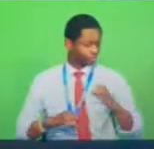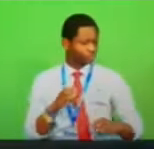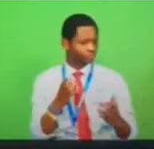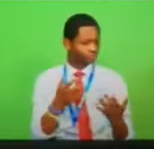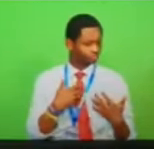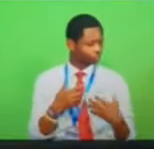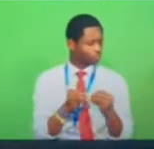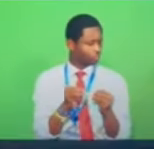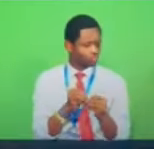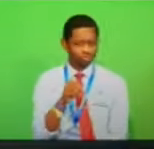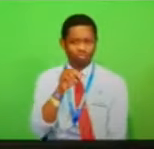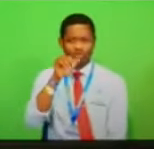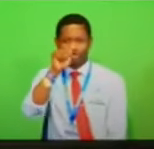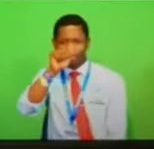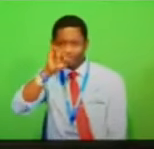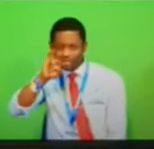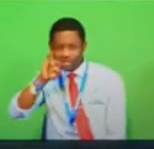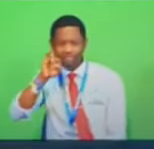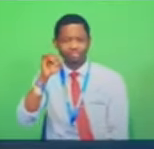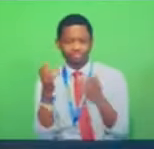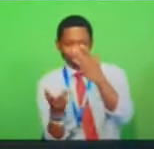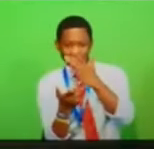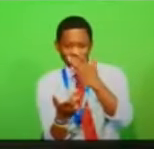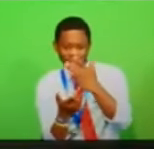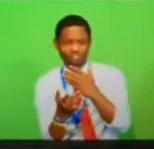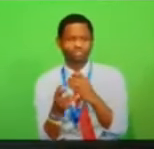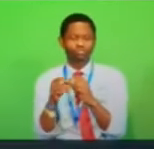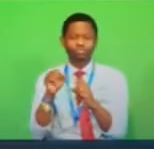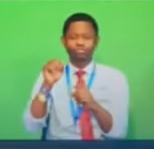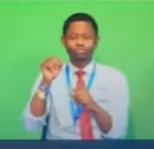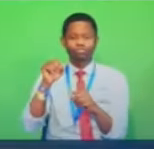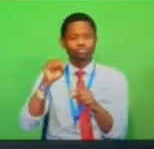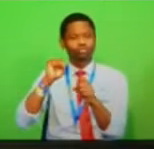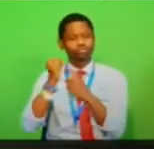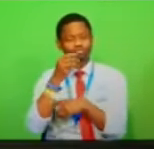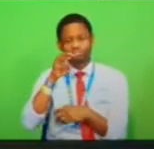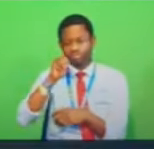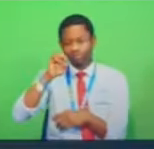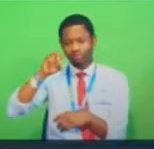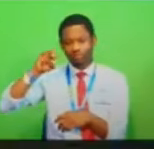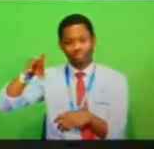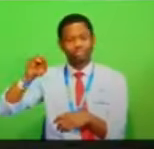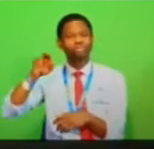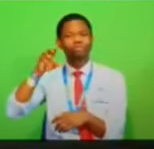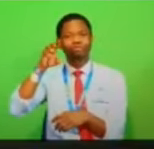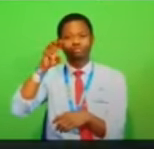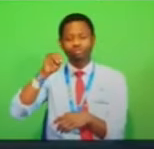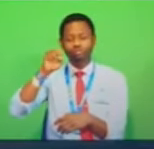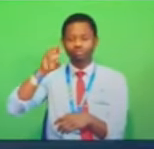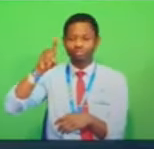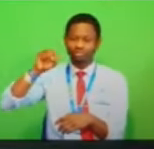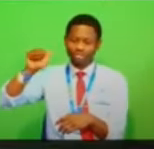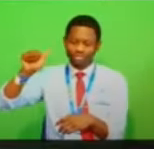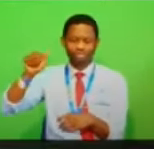intelligence, social media, climate change, war, migration, pandemics, human sexuality challenges,